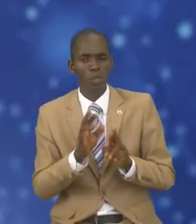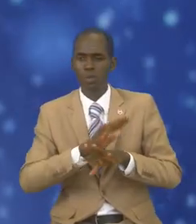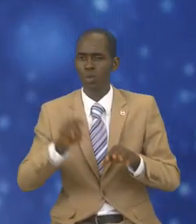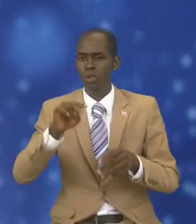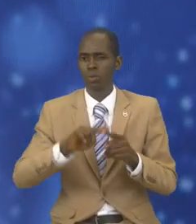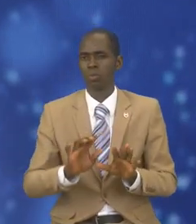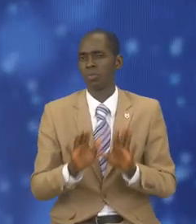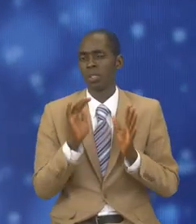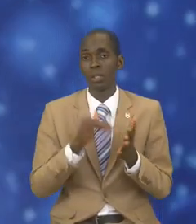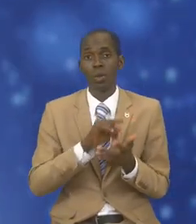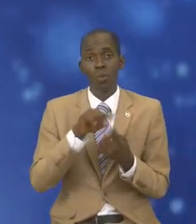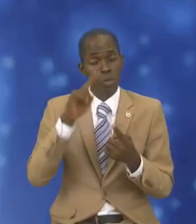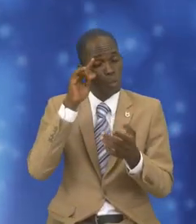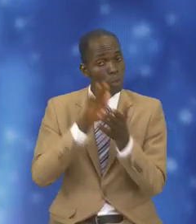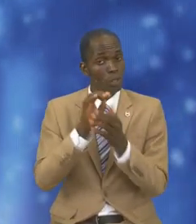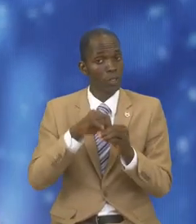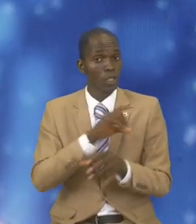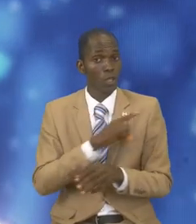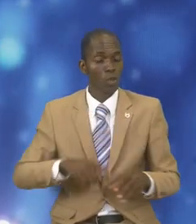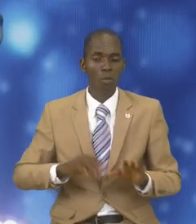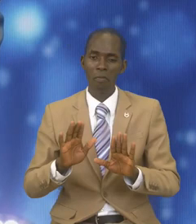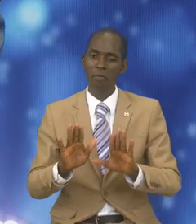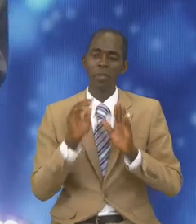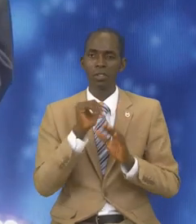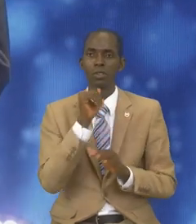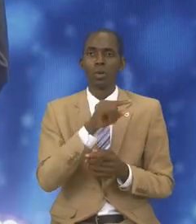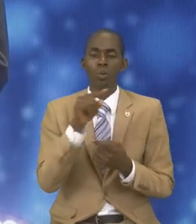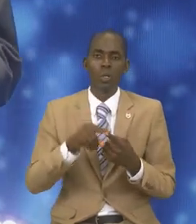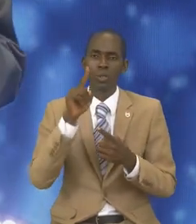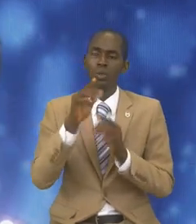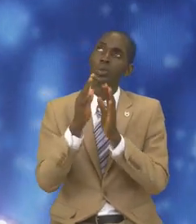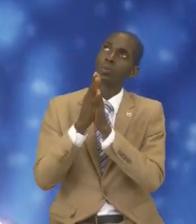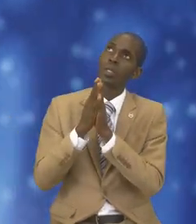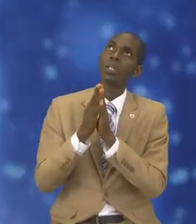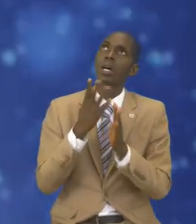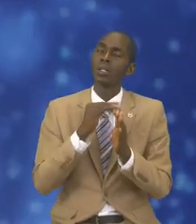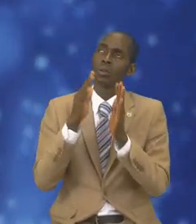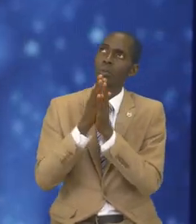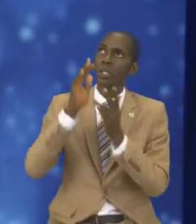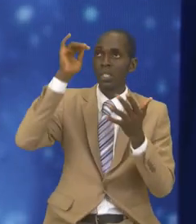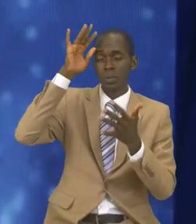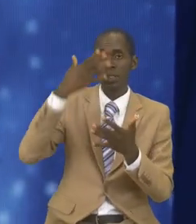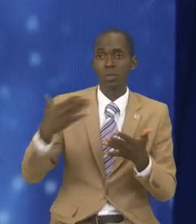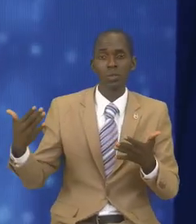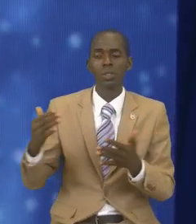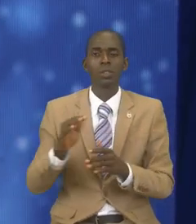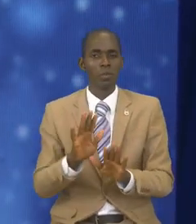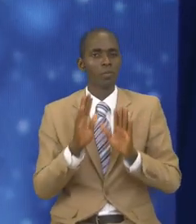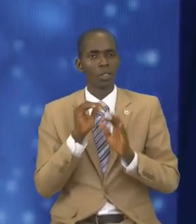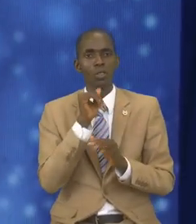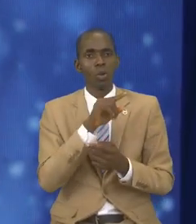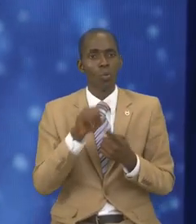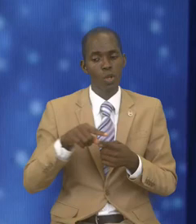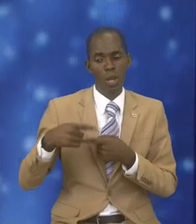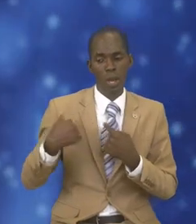on the Lord, fear not. When you are praying to the Lord with great expectation, fear not. When your heart, your mind, everything everything is